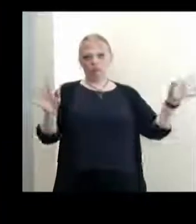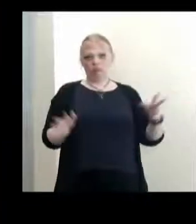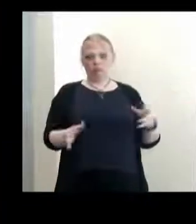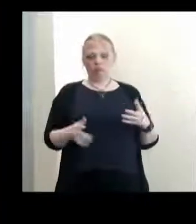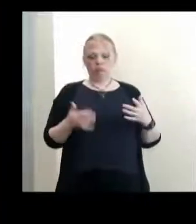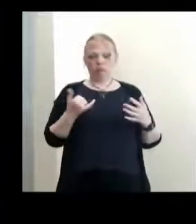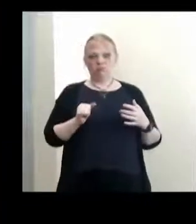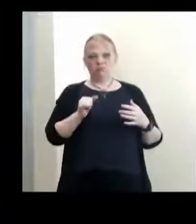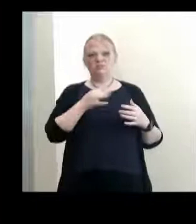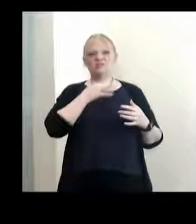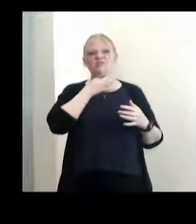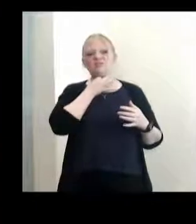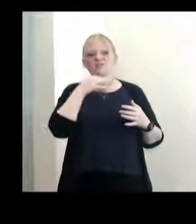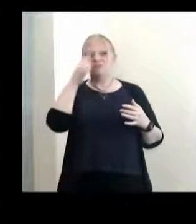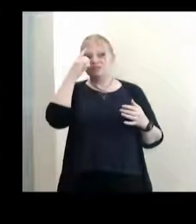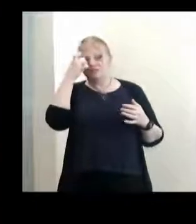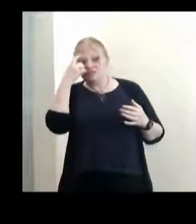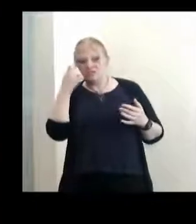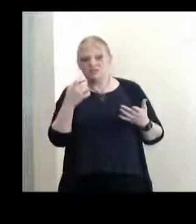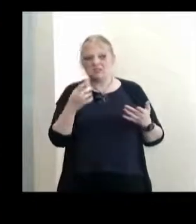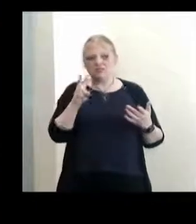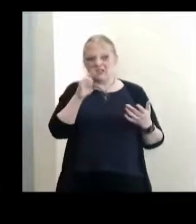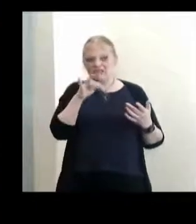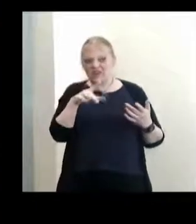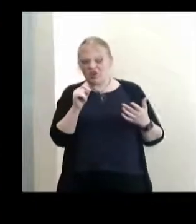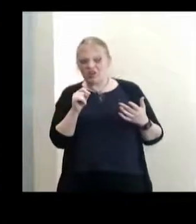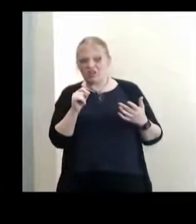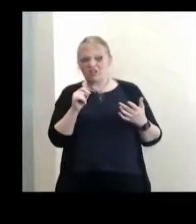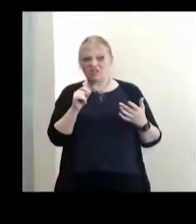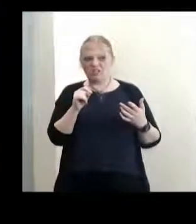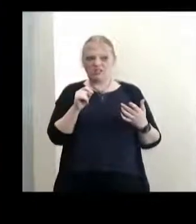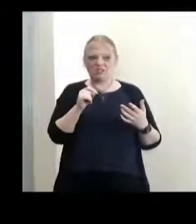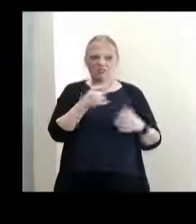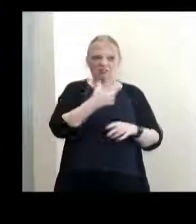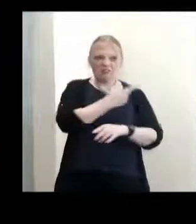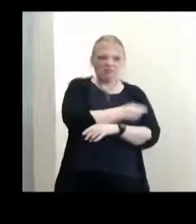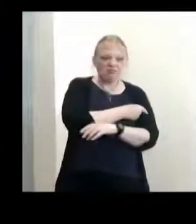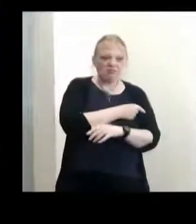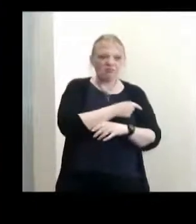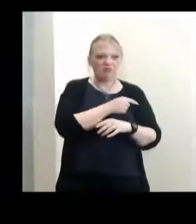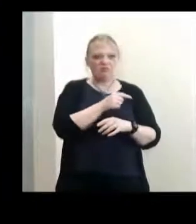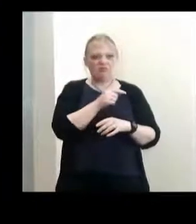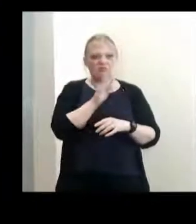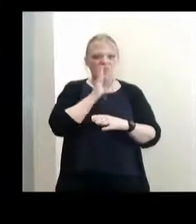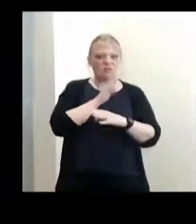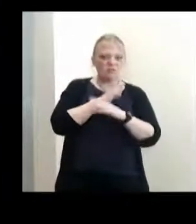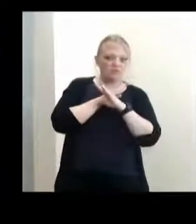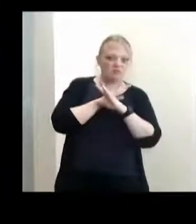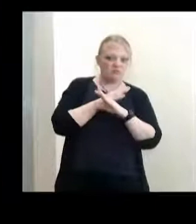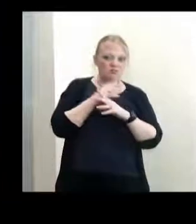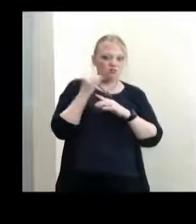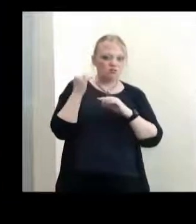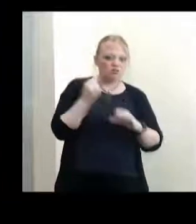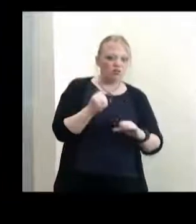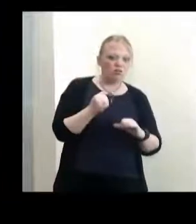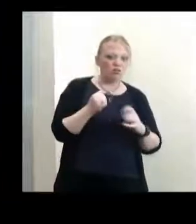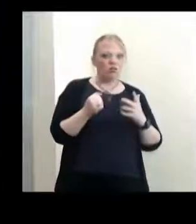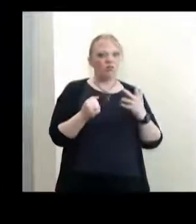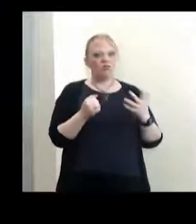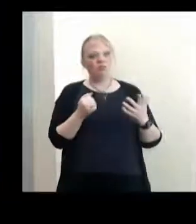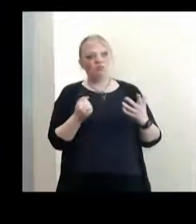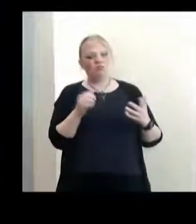as to whether the variants are as good for a couple of the vaccines are as strong for variants as they were for the